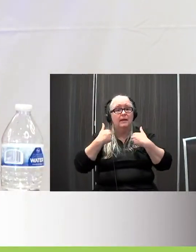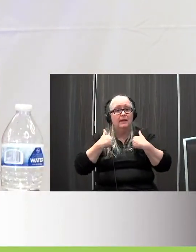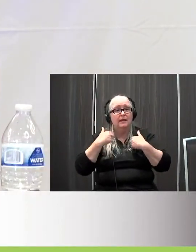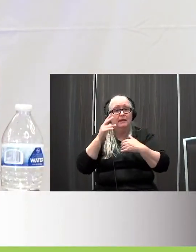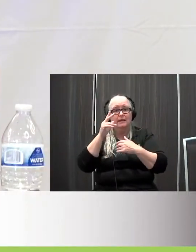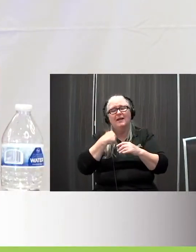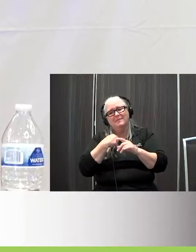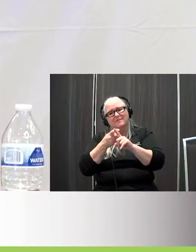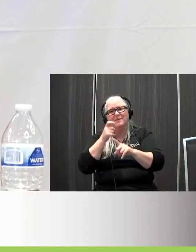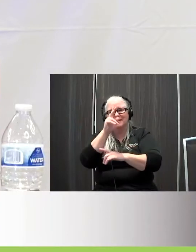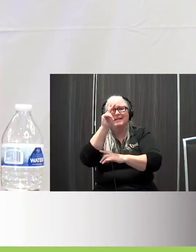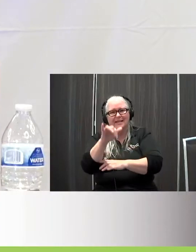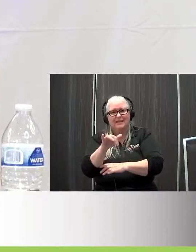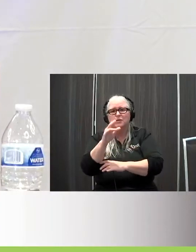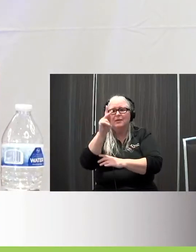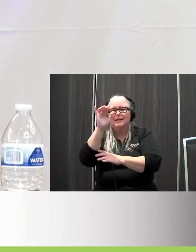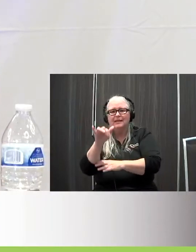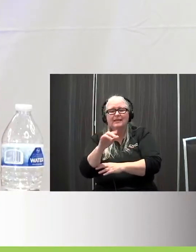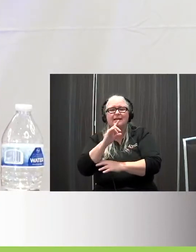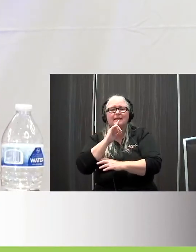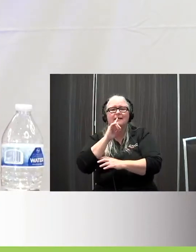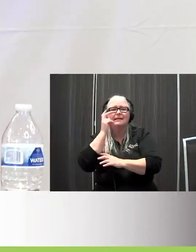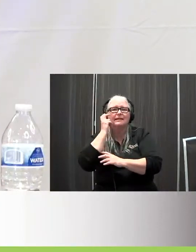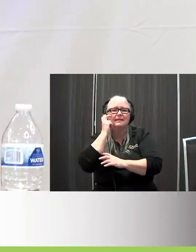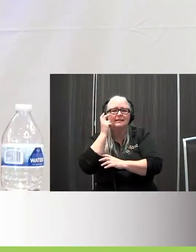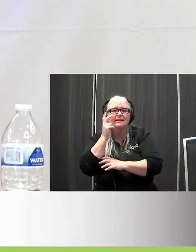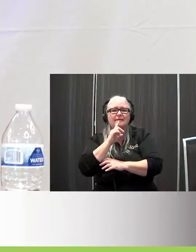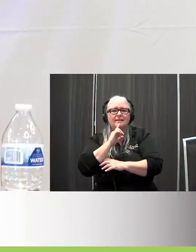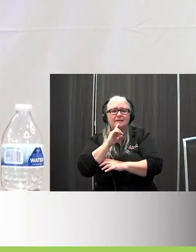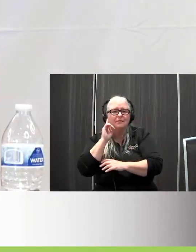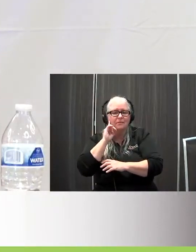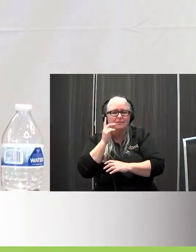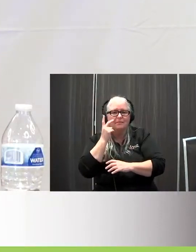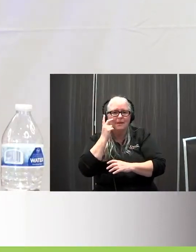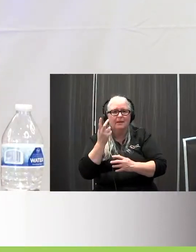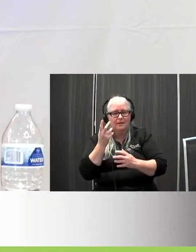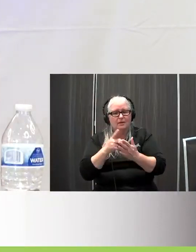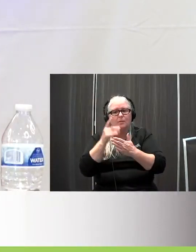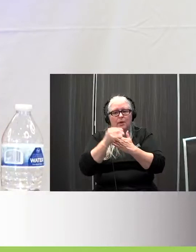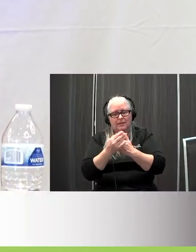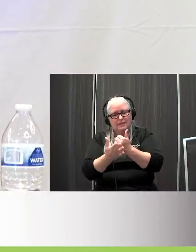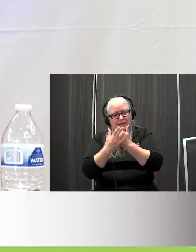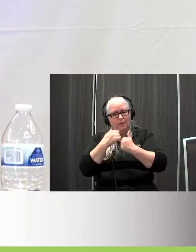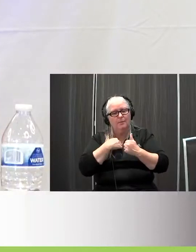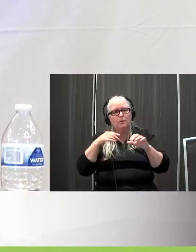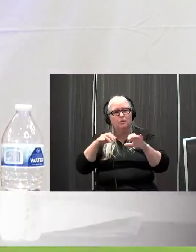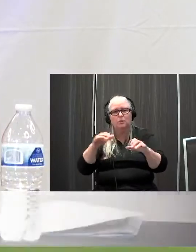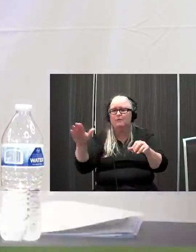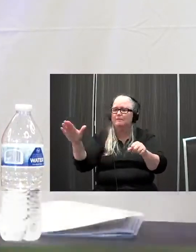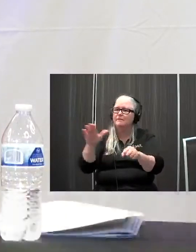I'm from Kentucky, so the Kentucky Deafblind Project has actually come in and helped me do a full education for some of his